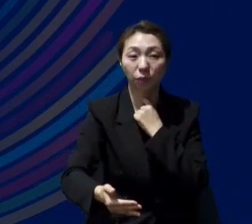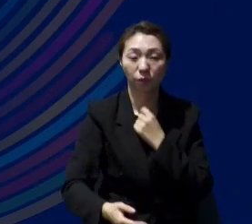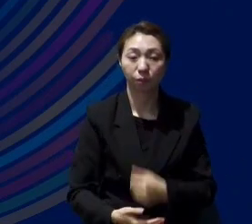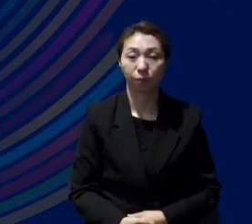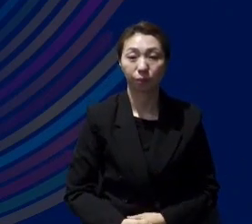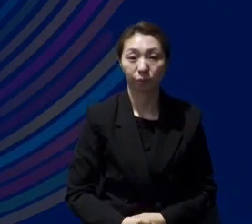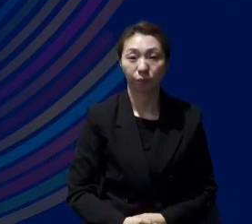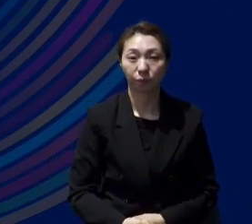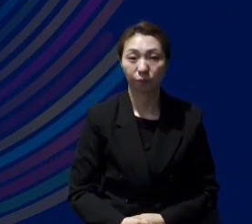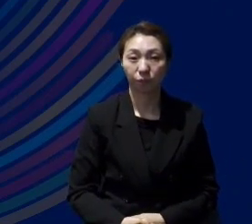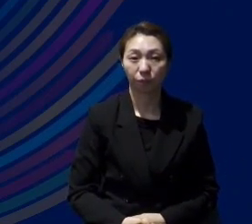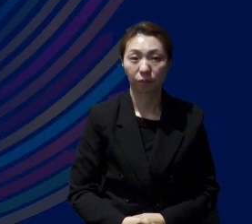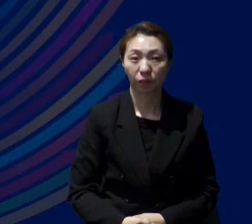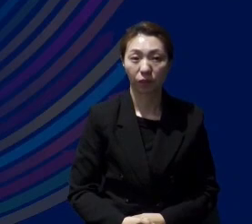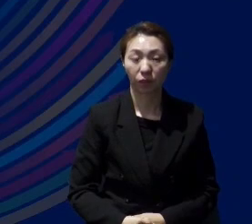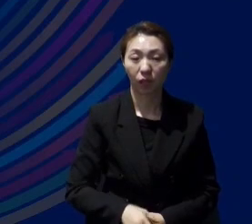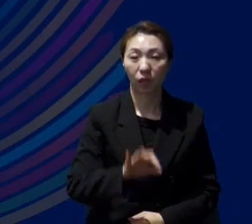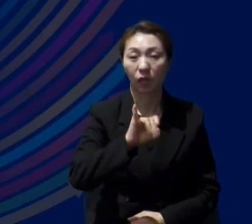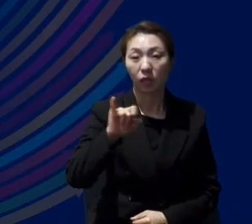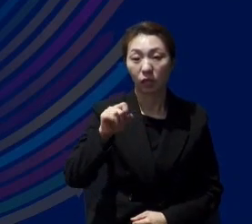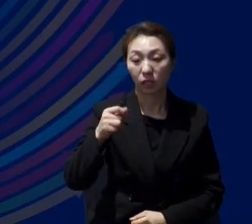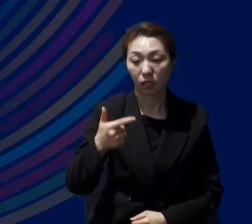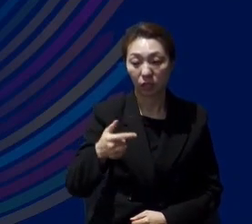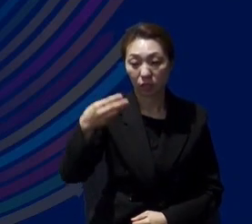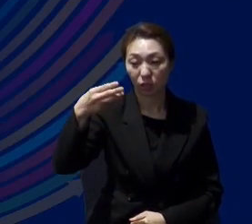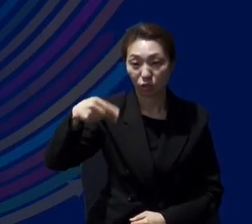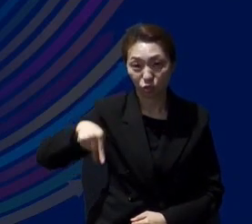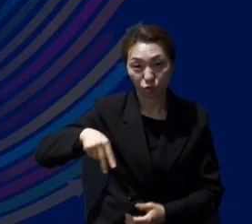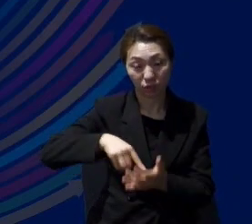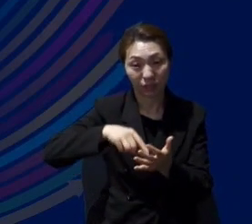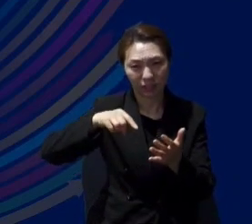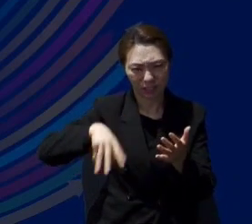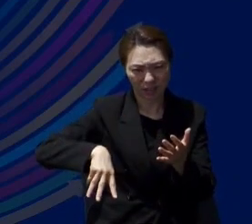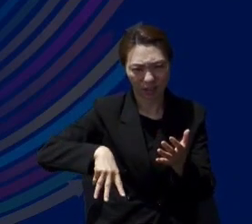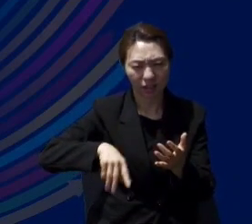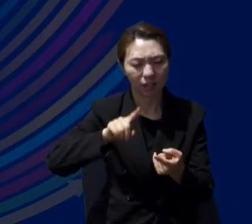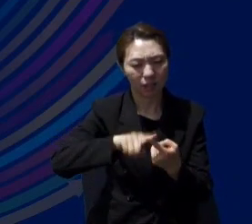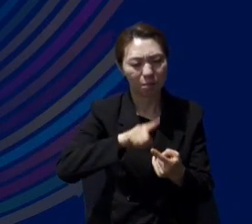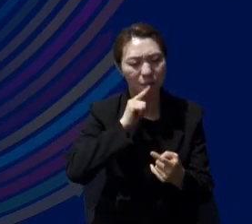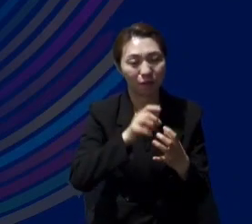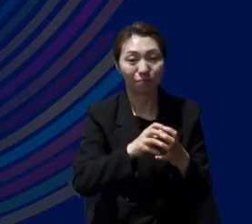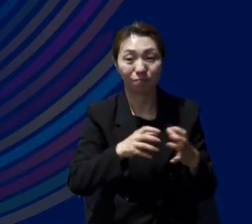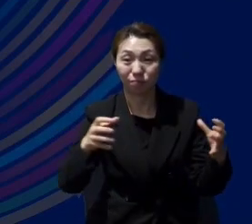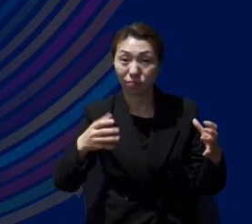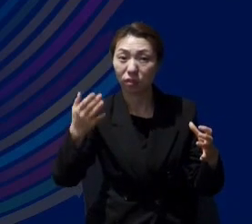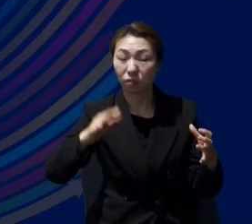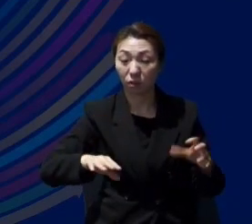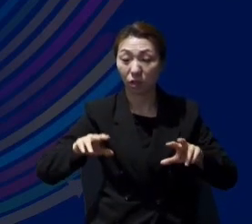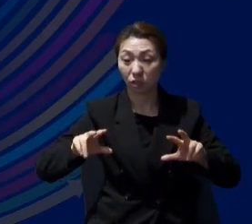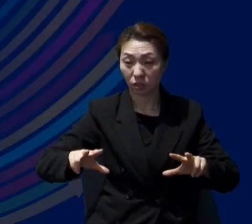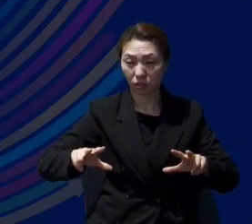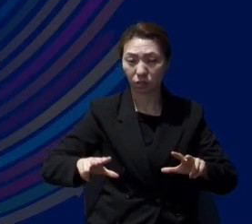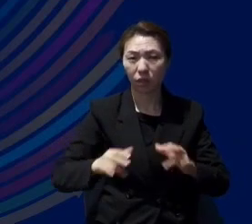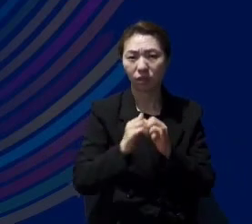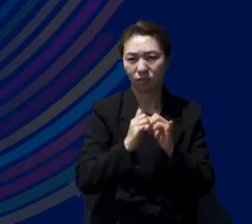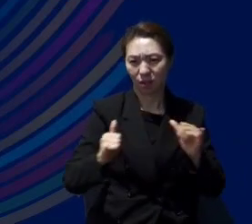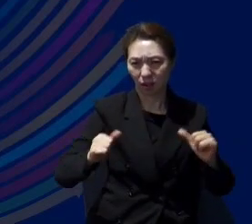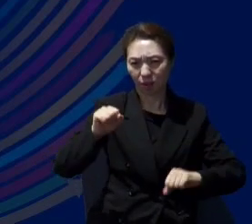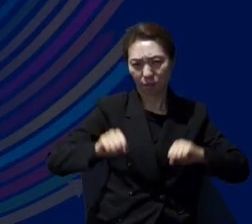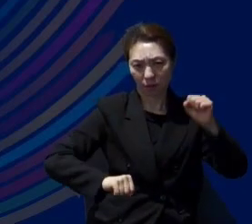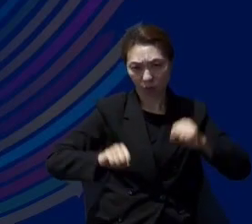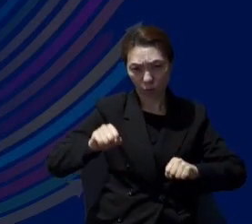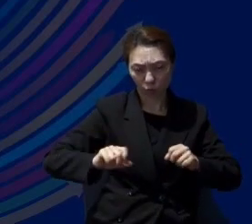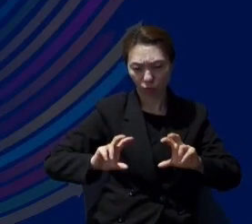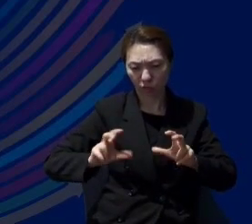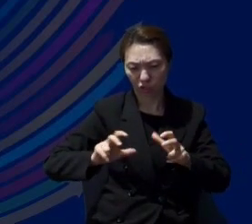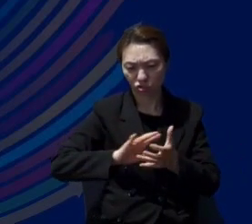basically saying that a lot of the changes that are happening are man-made because of human behaviors. Now, this all